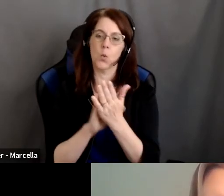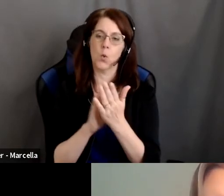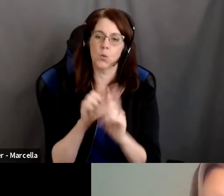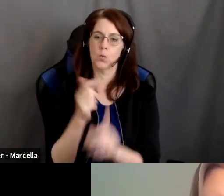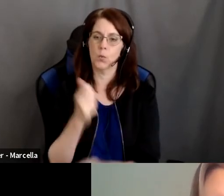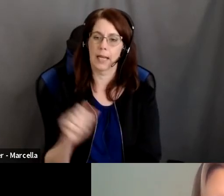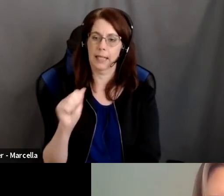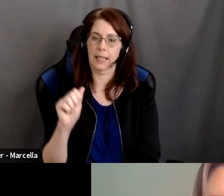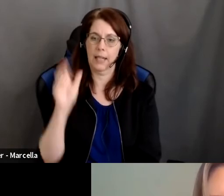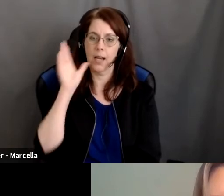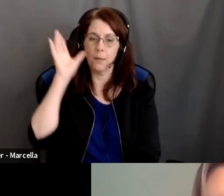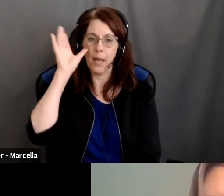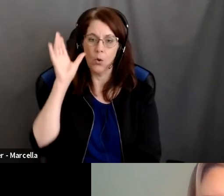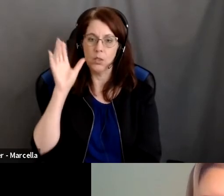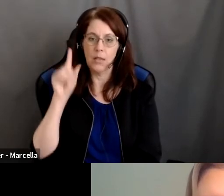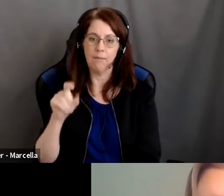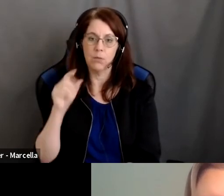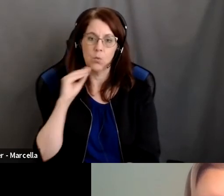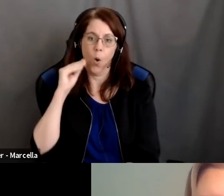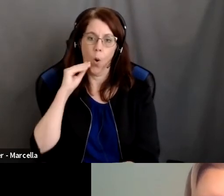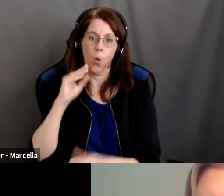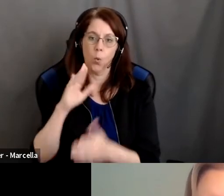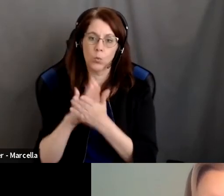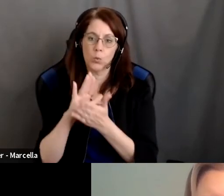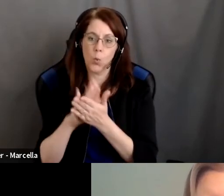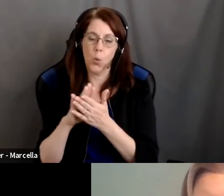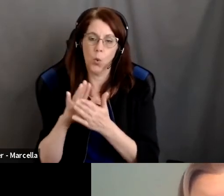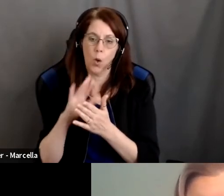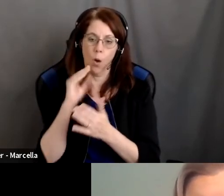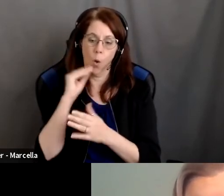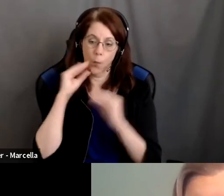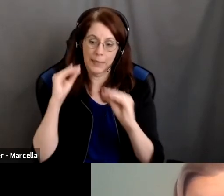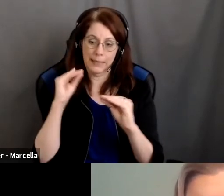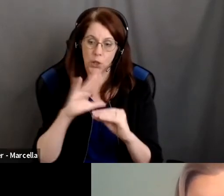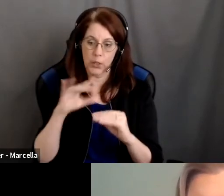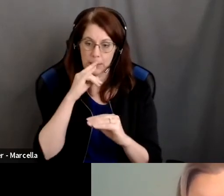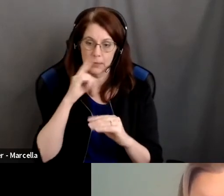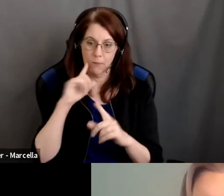any of the parents out there that had to homeschool their kids for a little while or a long time.